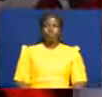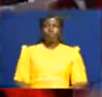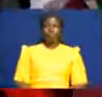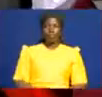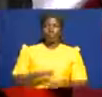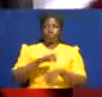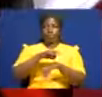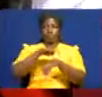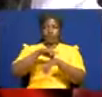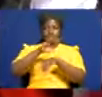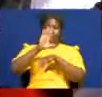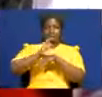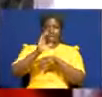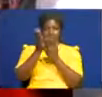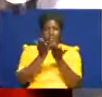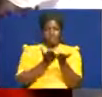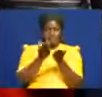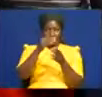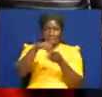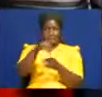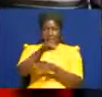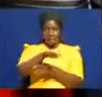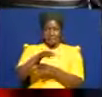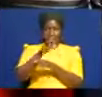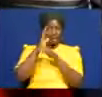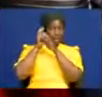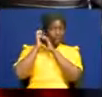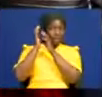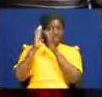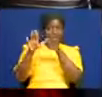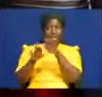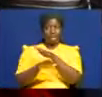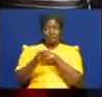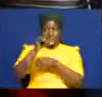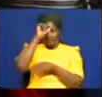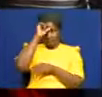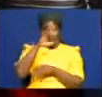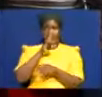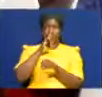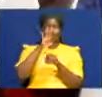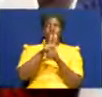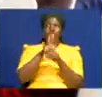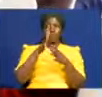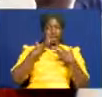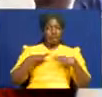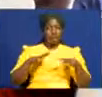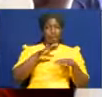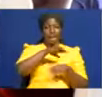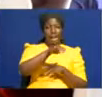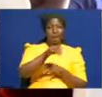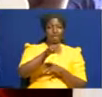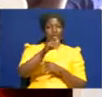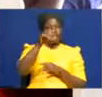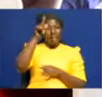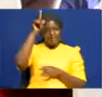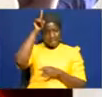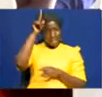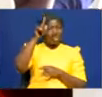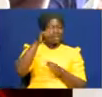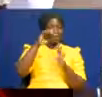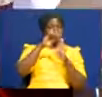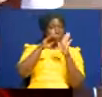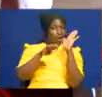Speaking during a church service in the area, Kilifi Deputy Governor Flora Chibule assured the residents that the County Mashinani program will